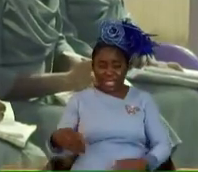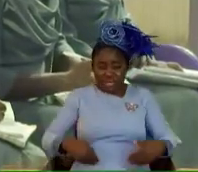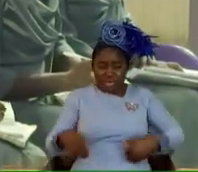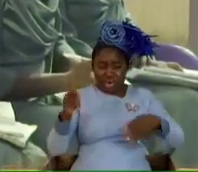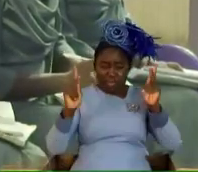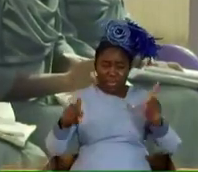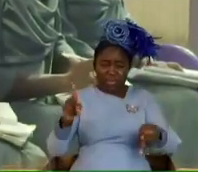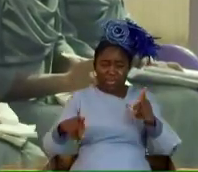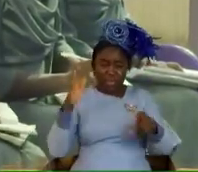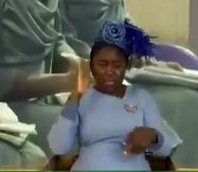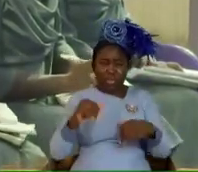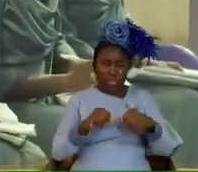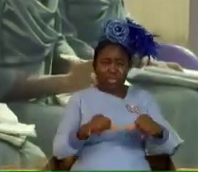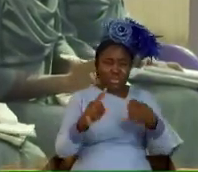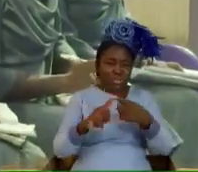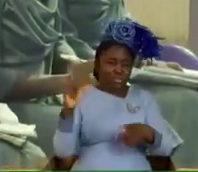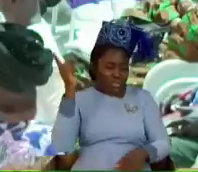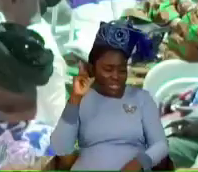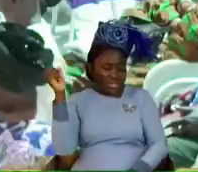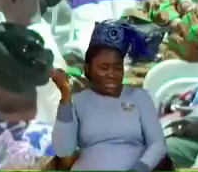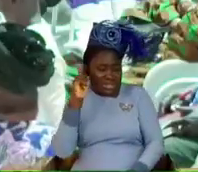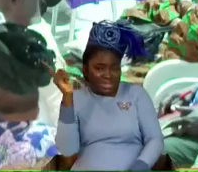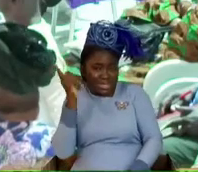this, listen to this, listen to this.